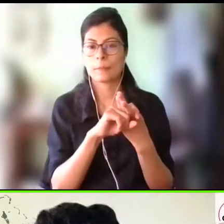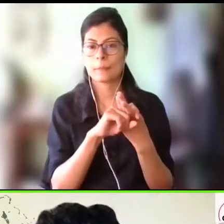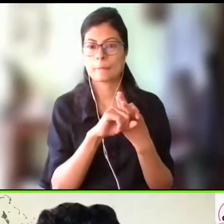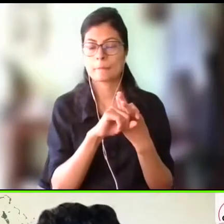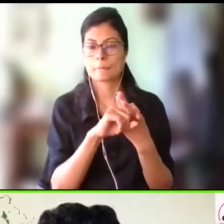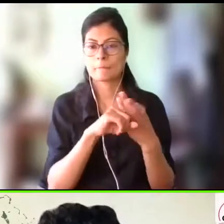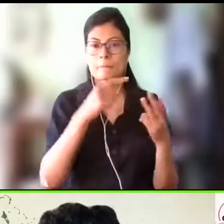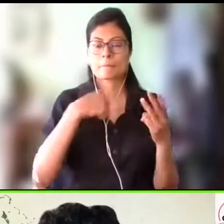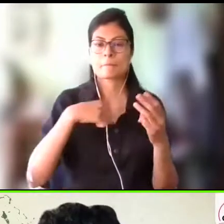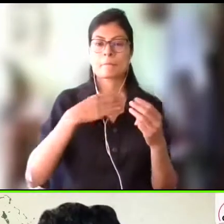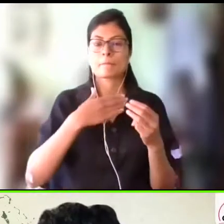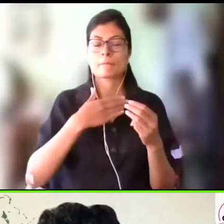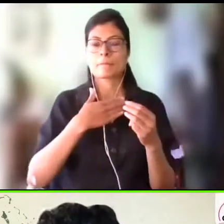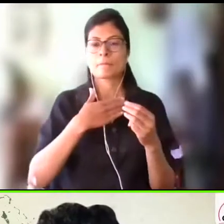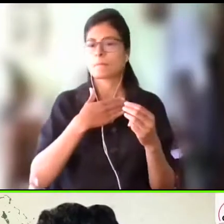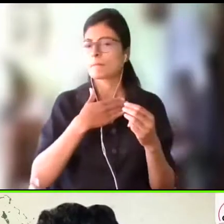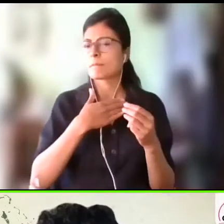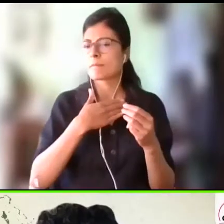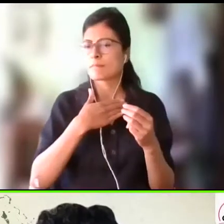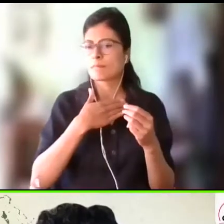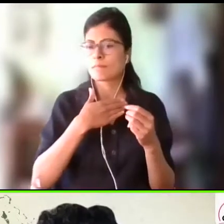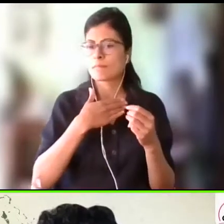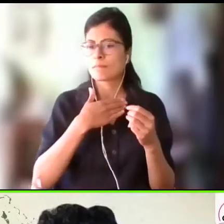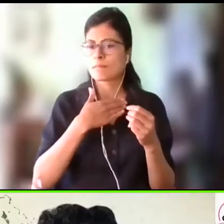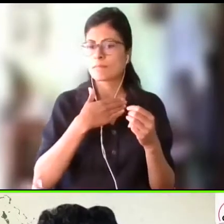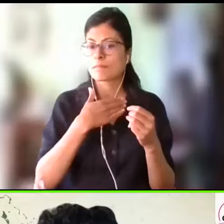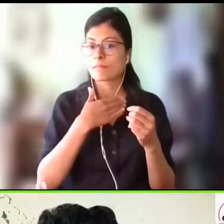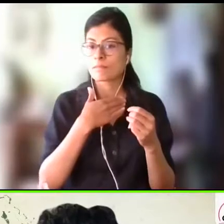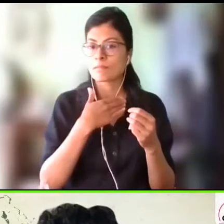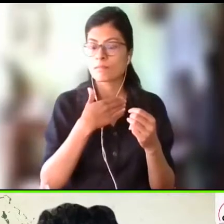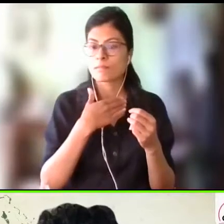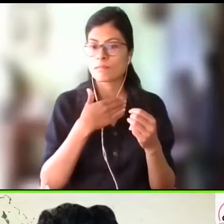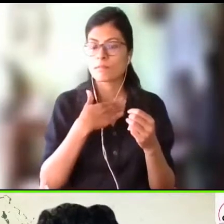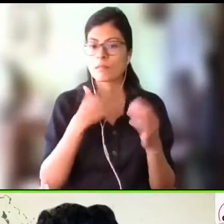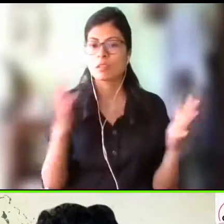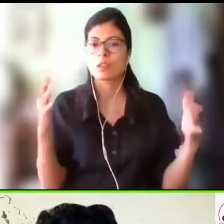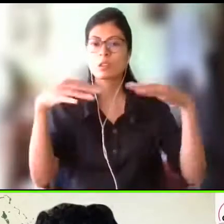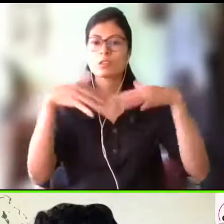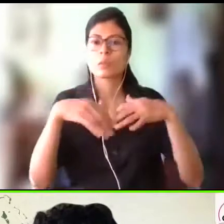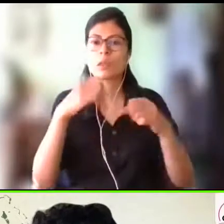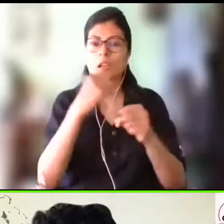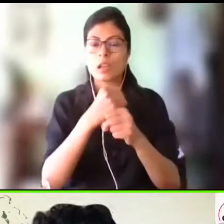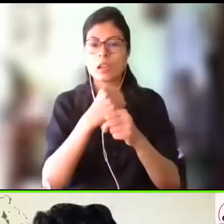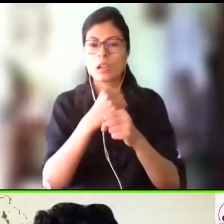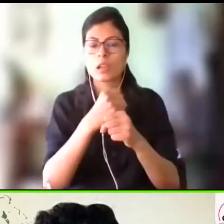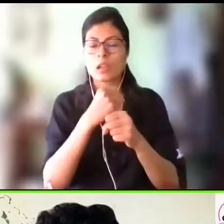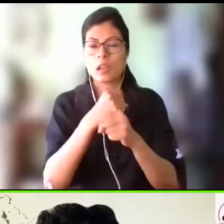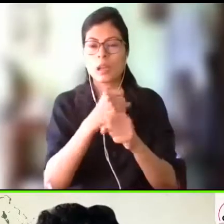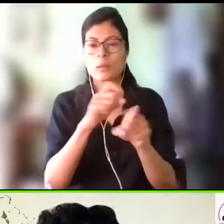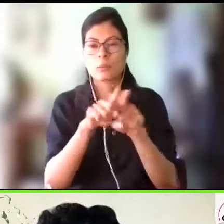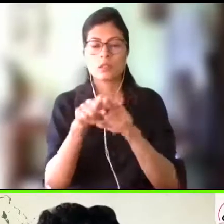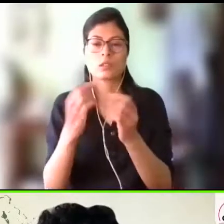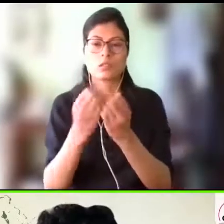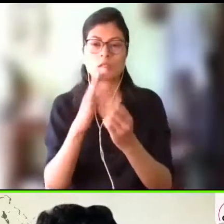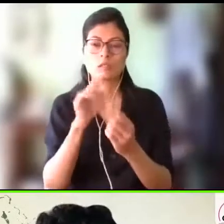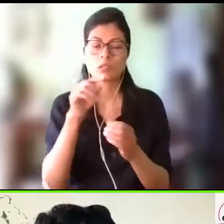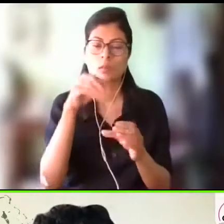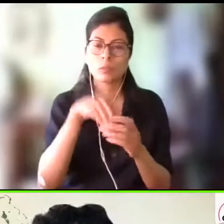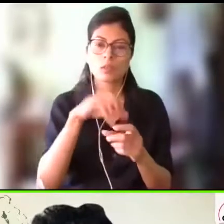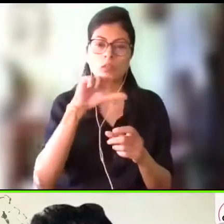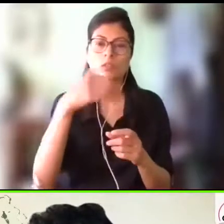discussions that breaks down the terms that are related to climate risk, disaster finance, and insurance. As well, we have